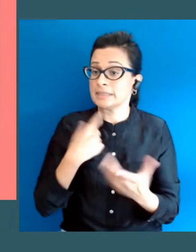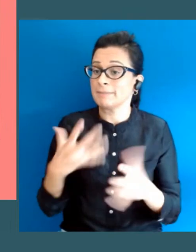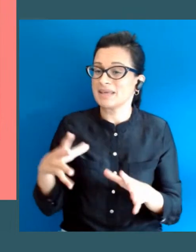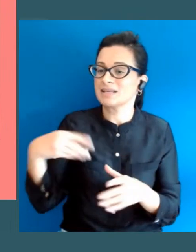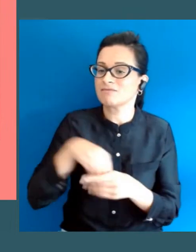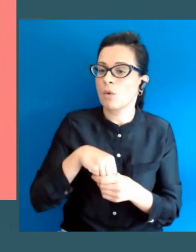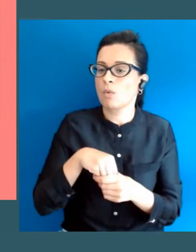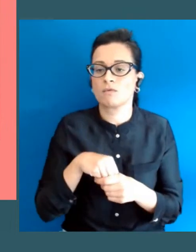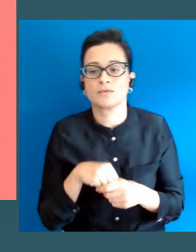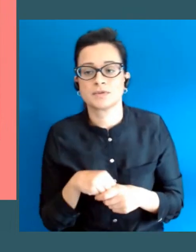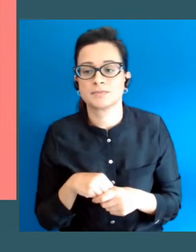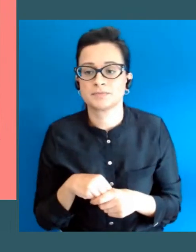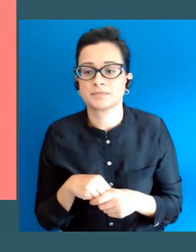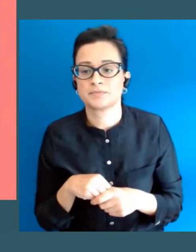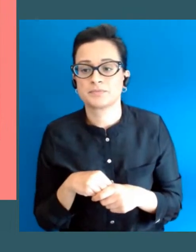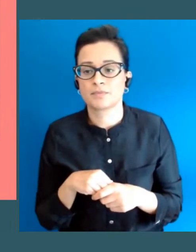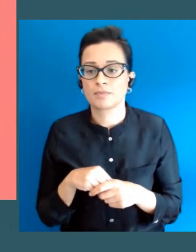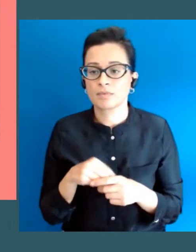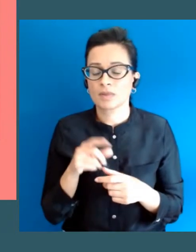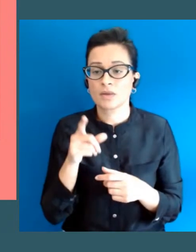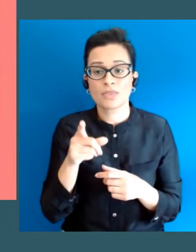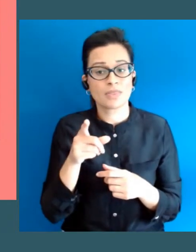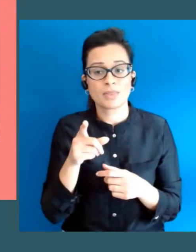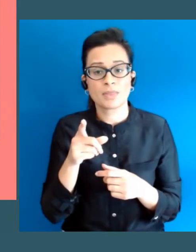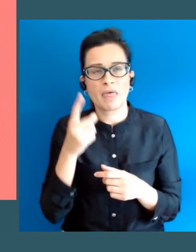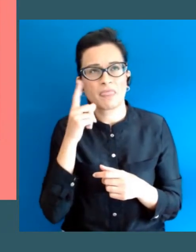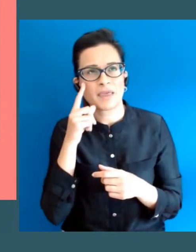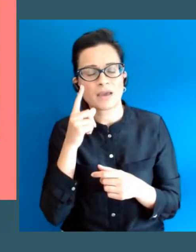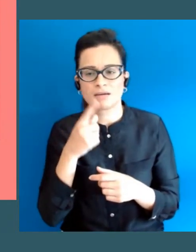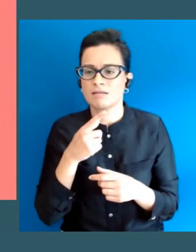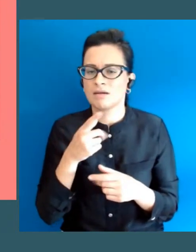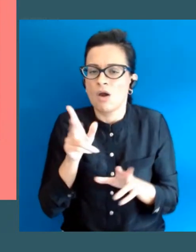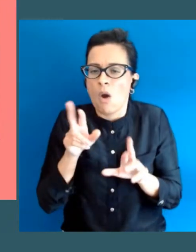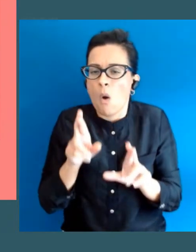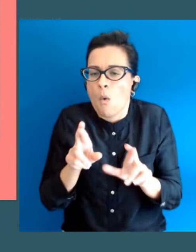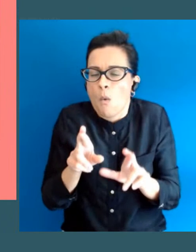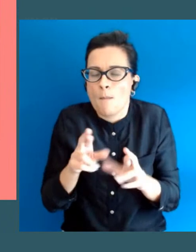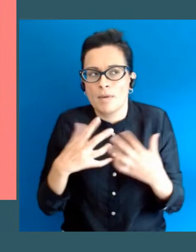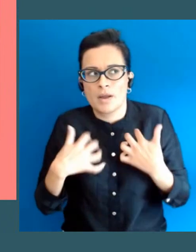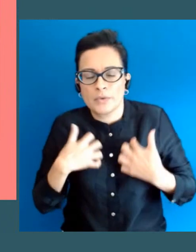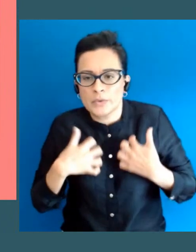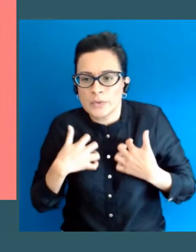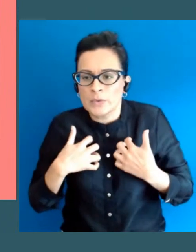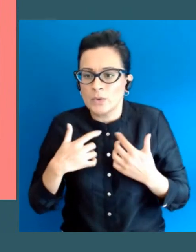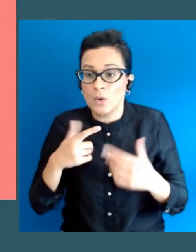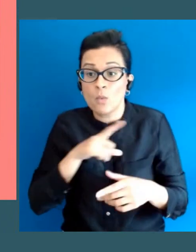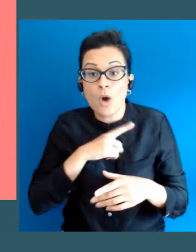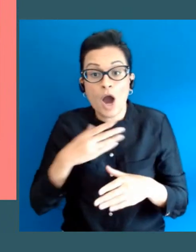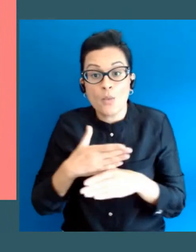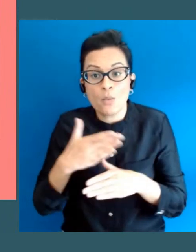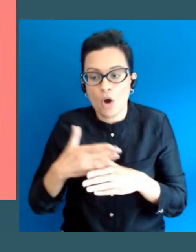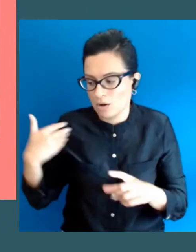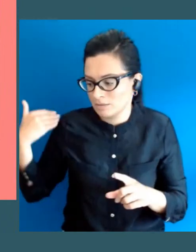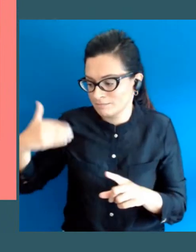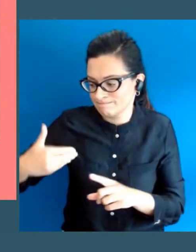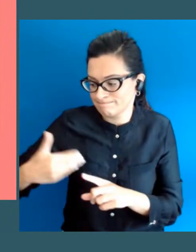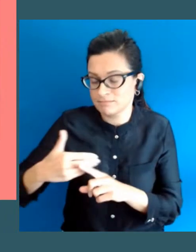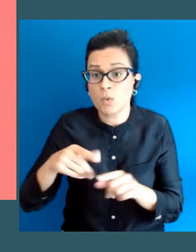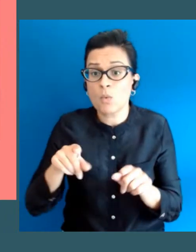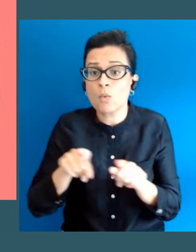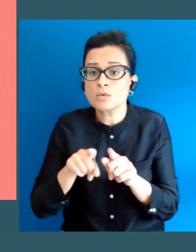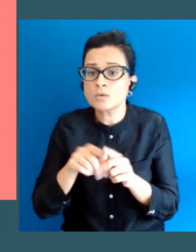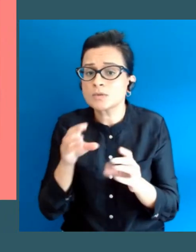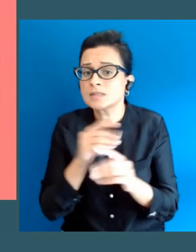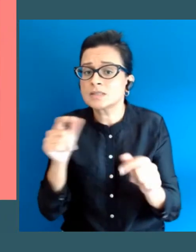guess this is to be a bit hopeful about what we've been working on and the developments we have in psychological interventions for food